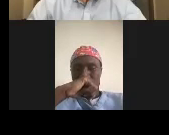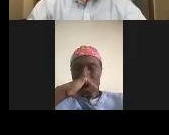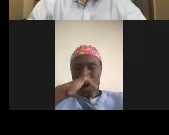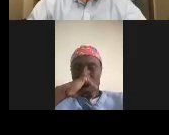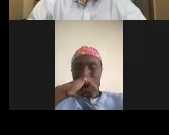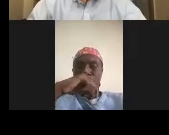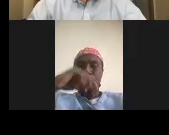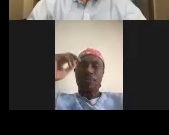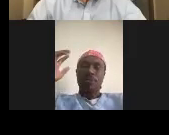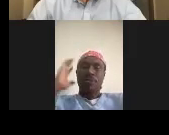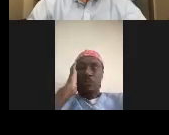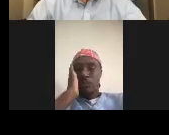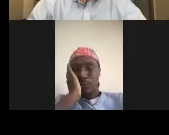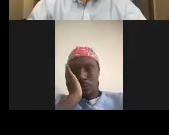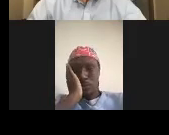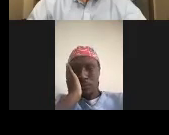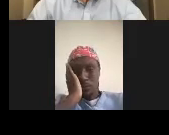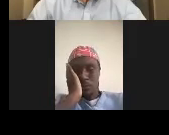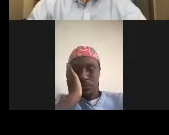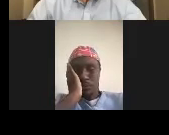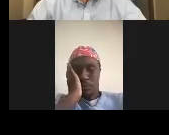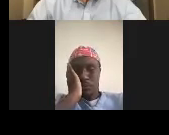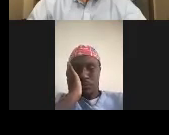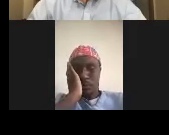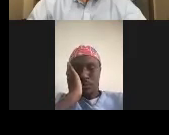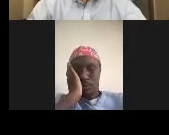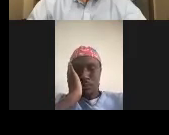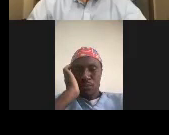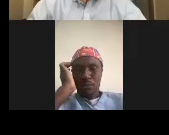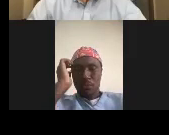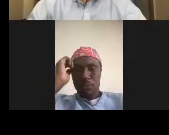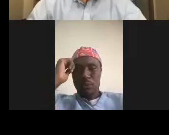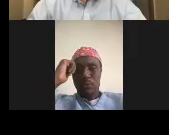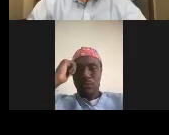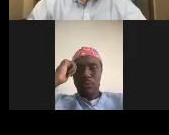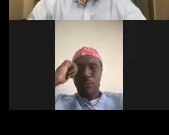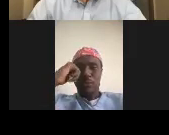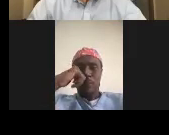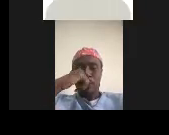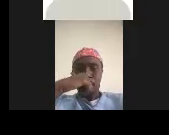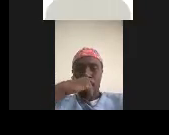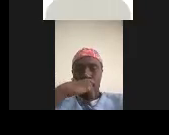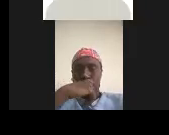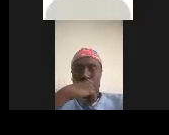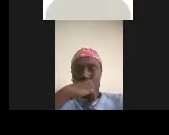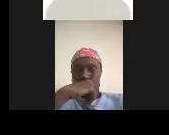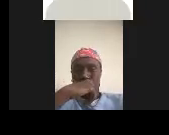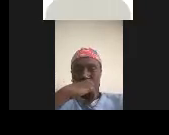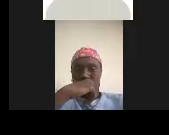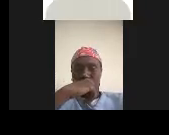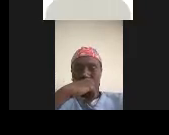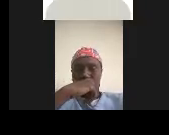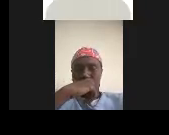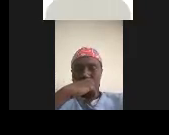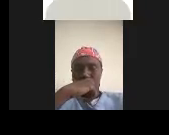and with COVID-19 uniting the world to solve an issue, global health has never been more relevant. This year-long programming